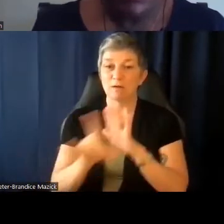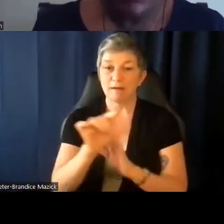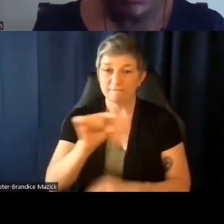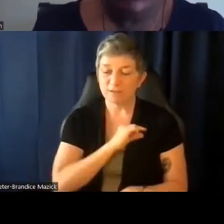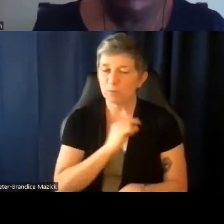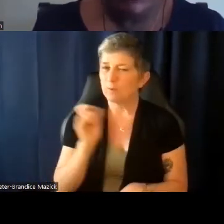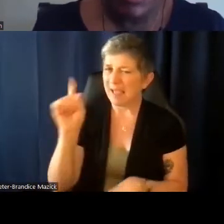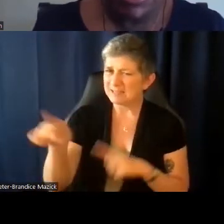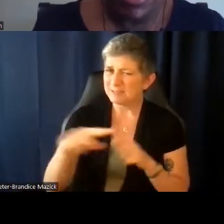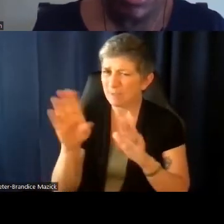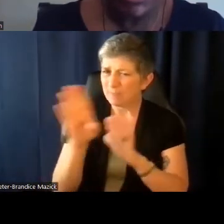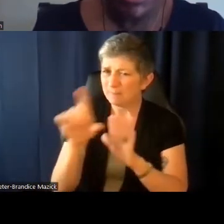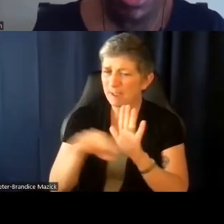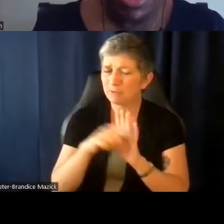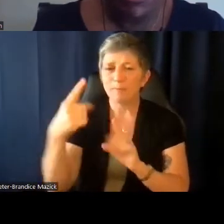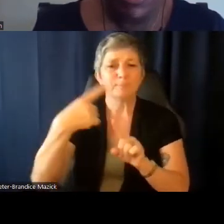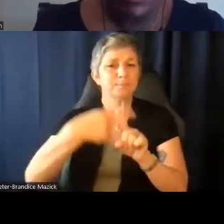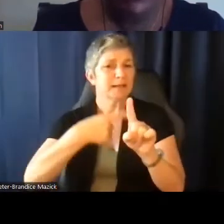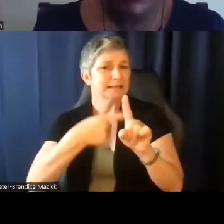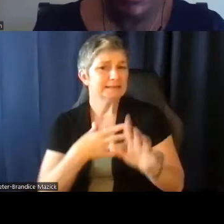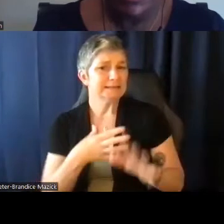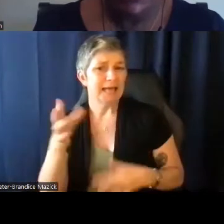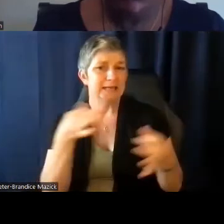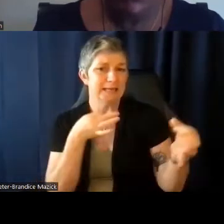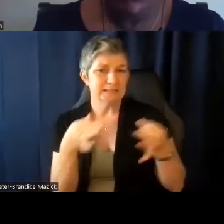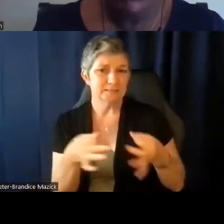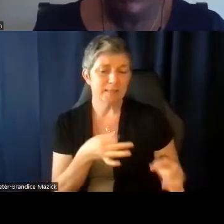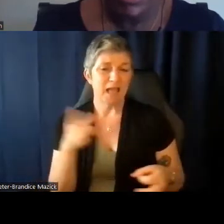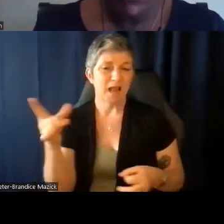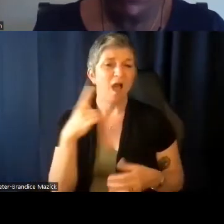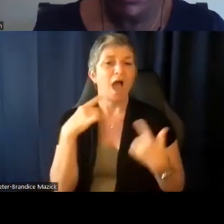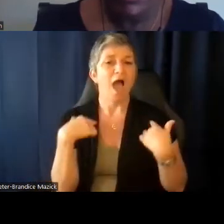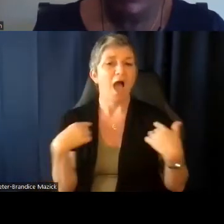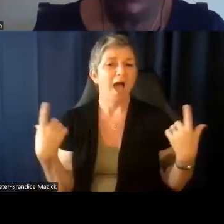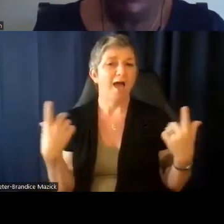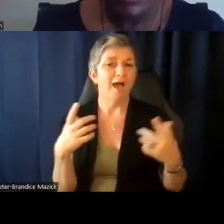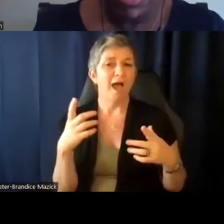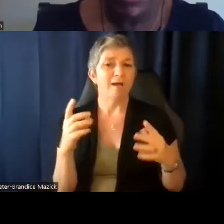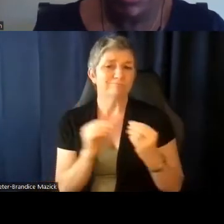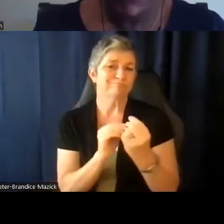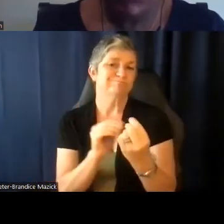background, the tenant explained that he got into an altercation with